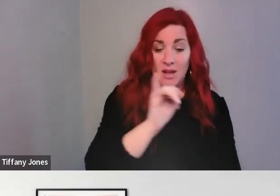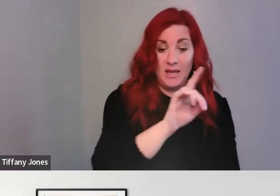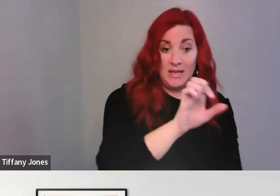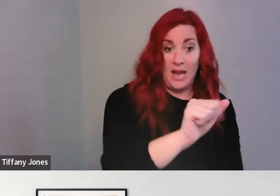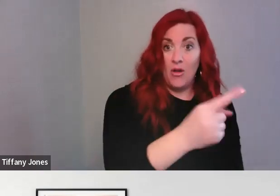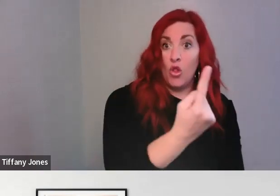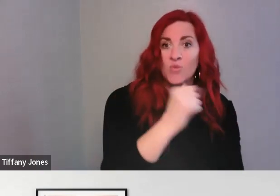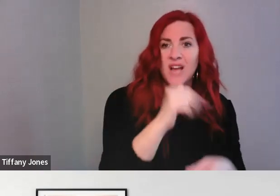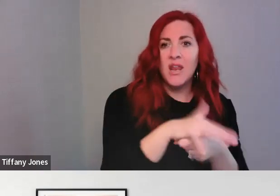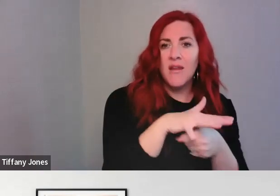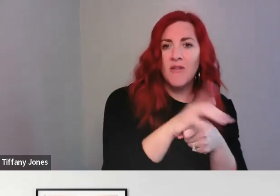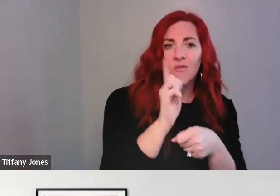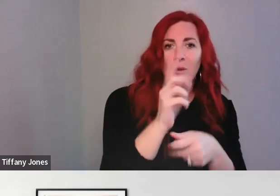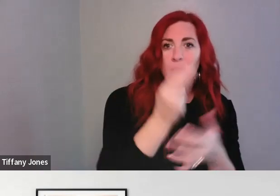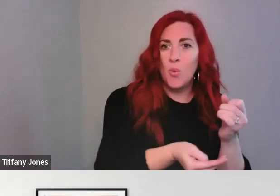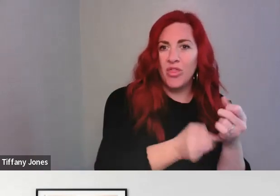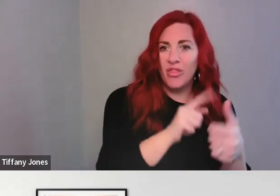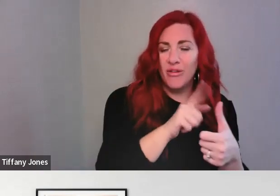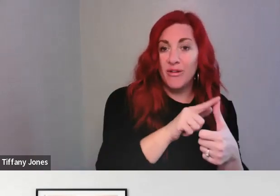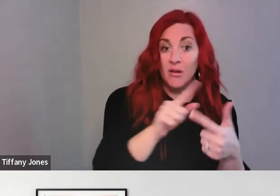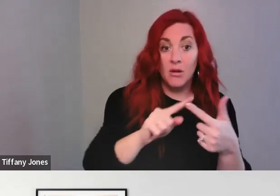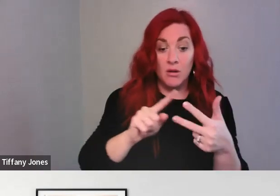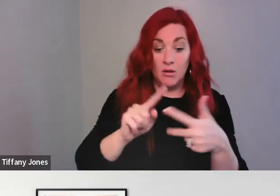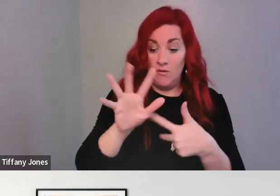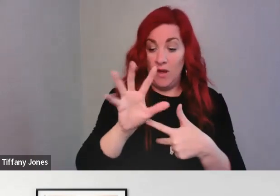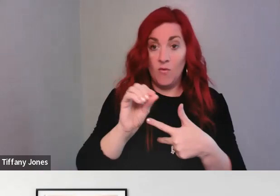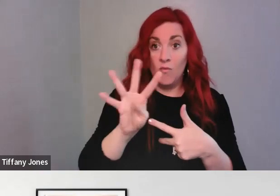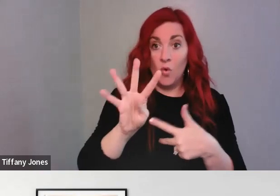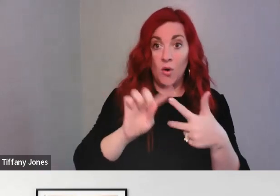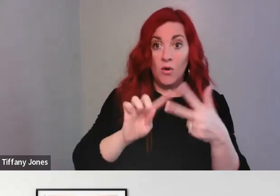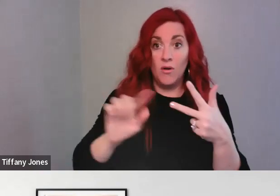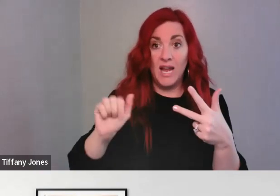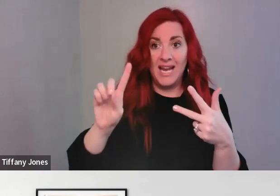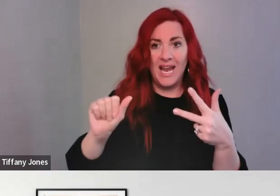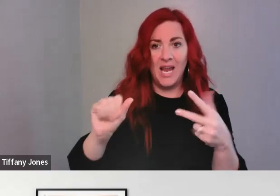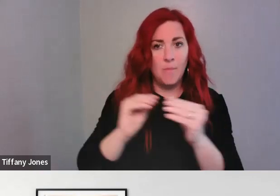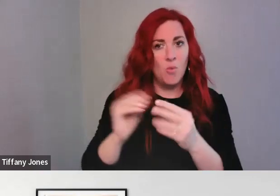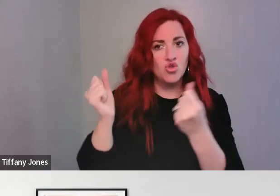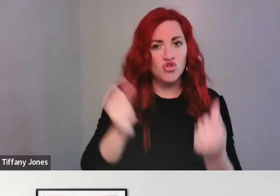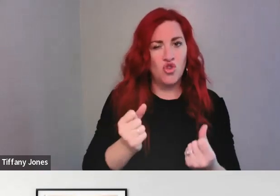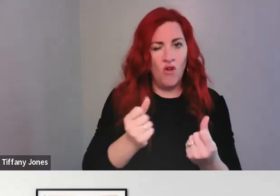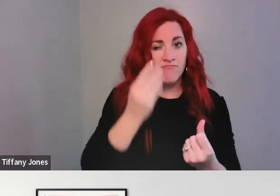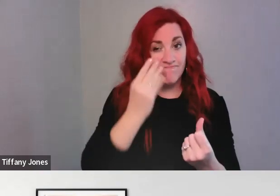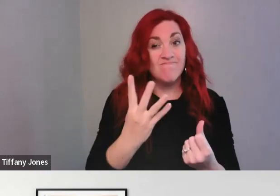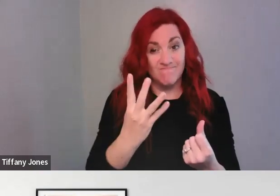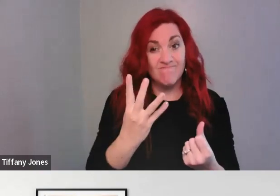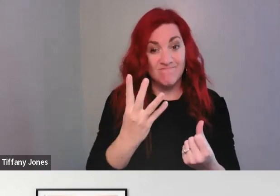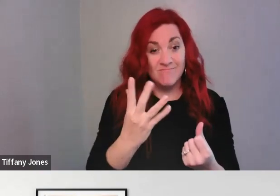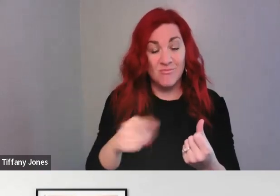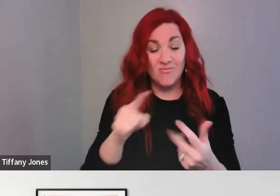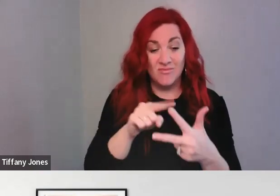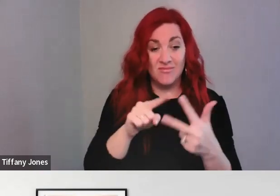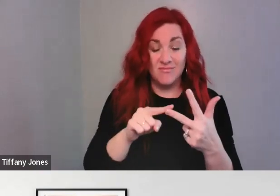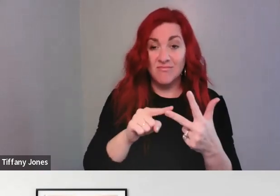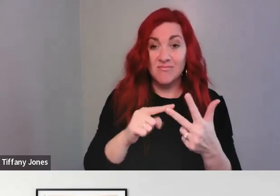alone. But ADA and 504 are actually a little bit stronger. These laws entitle you to a little bit